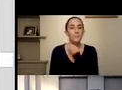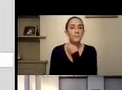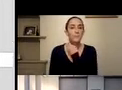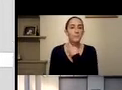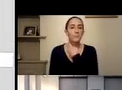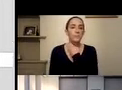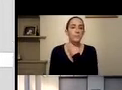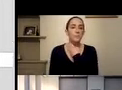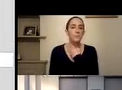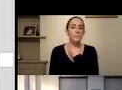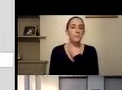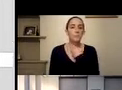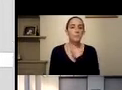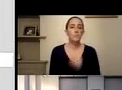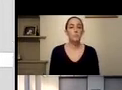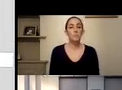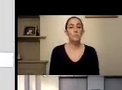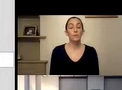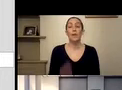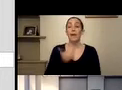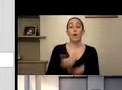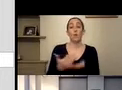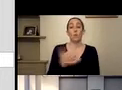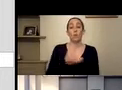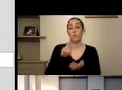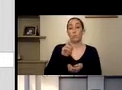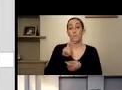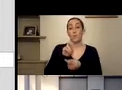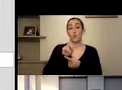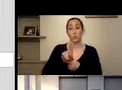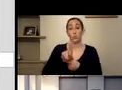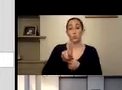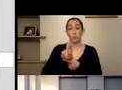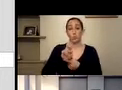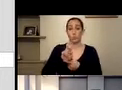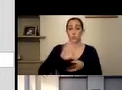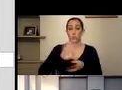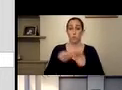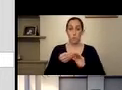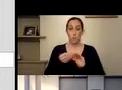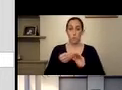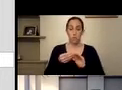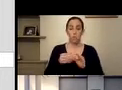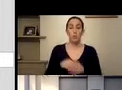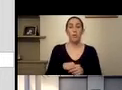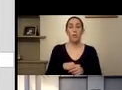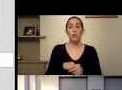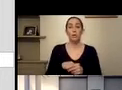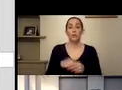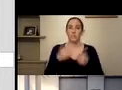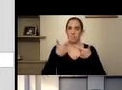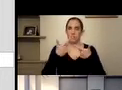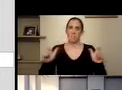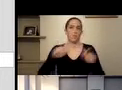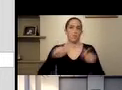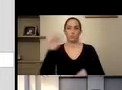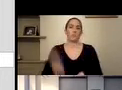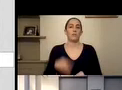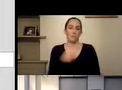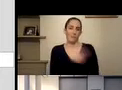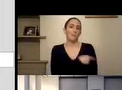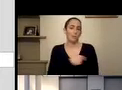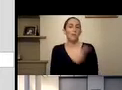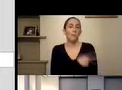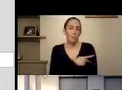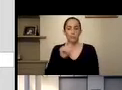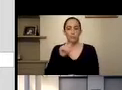When you look at the university's revenues as a whole, you can see that very big slice of it is hospital and patient care. So when you combine